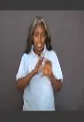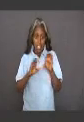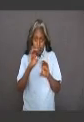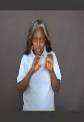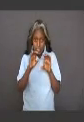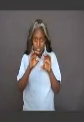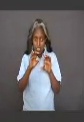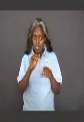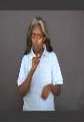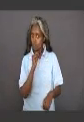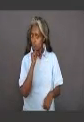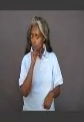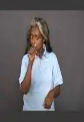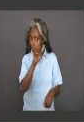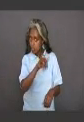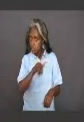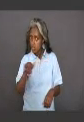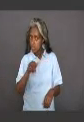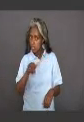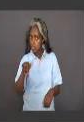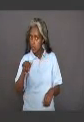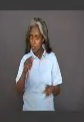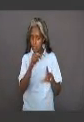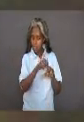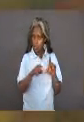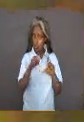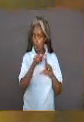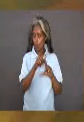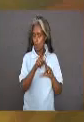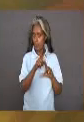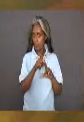chemistry is not the same as trigonometry.